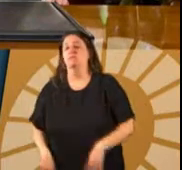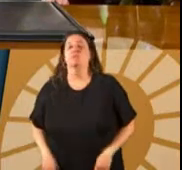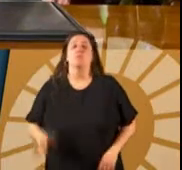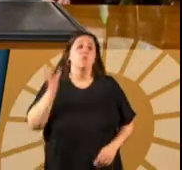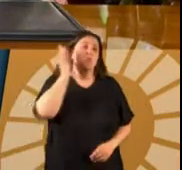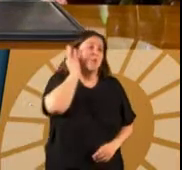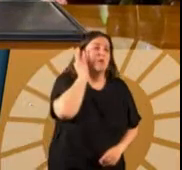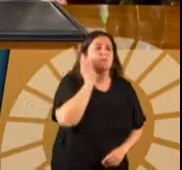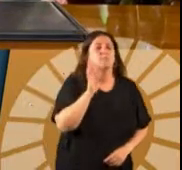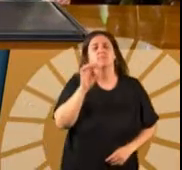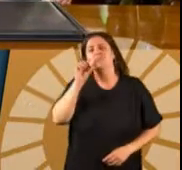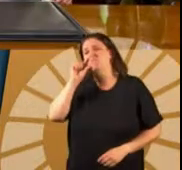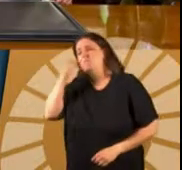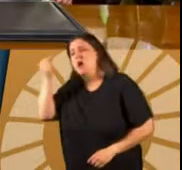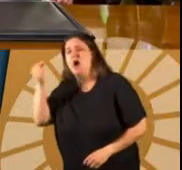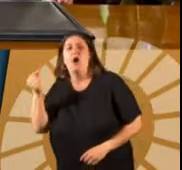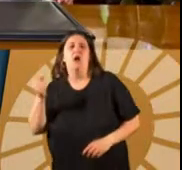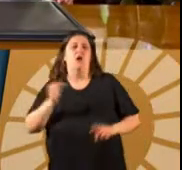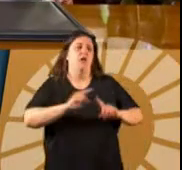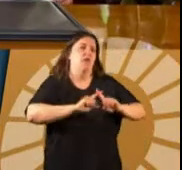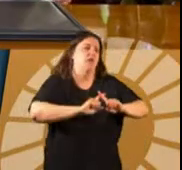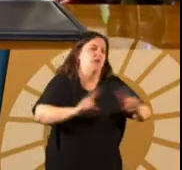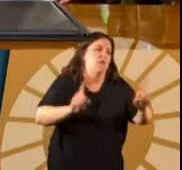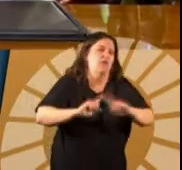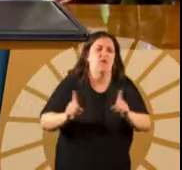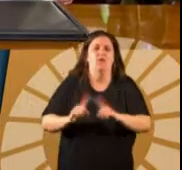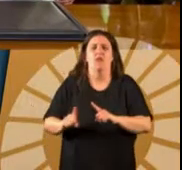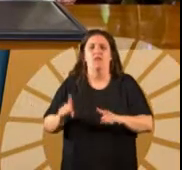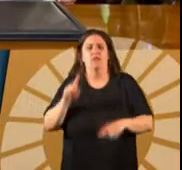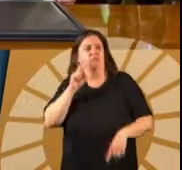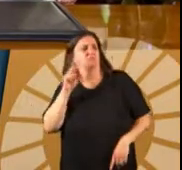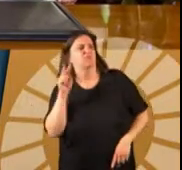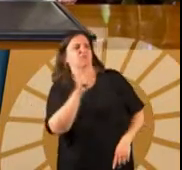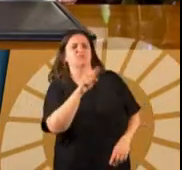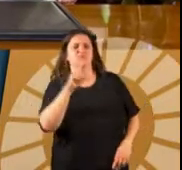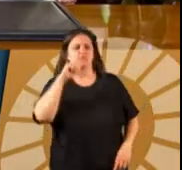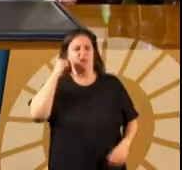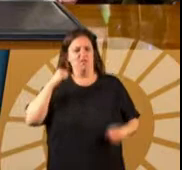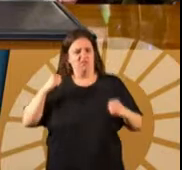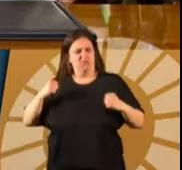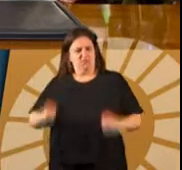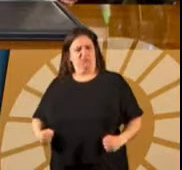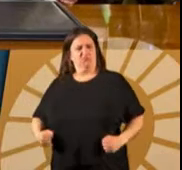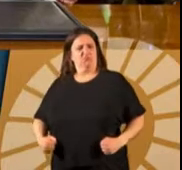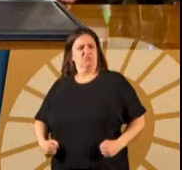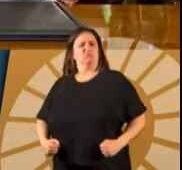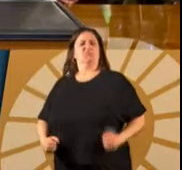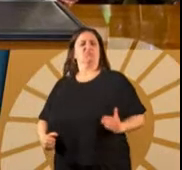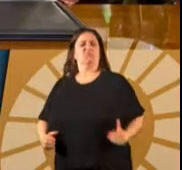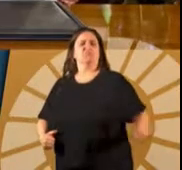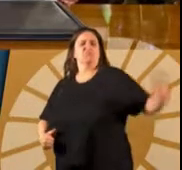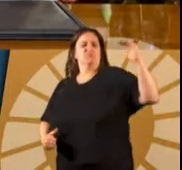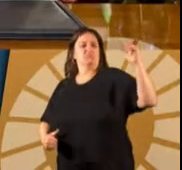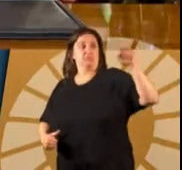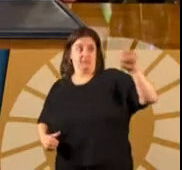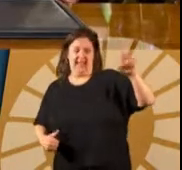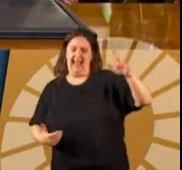against machoism. But we should never forget la igualdad